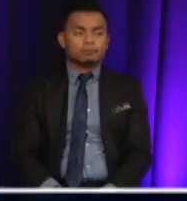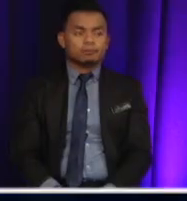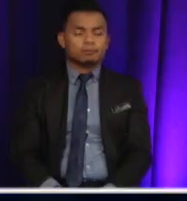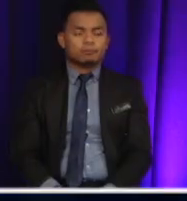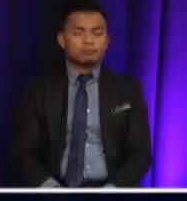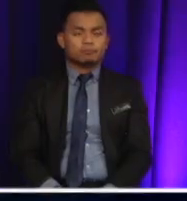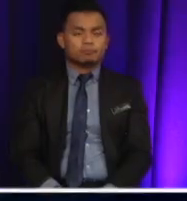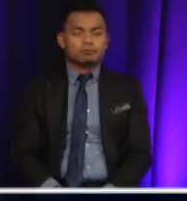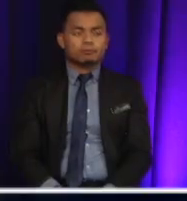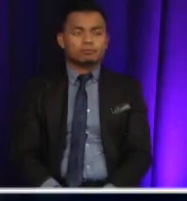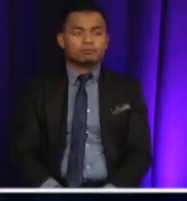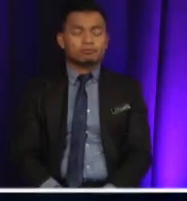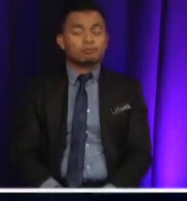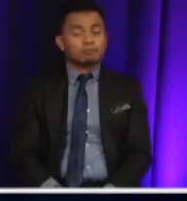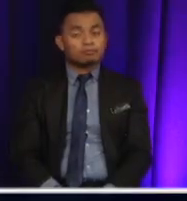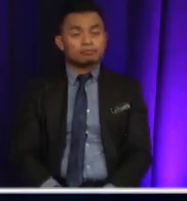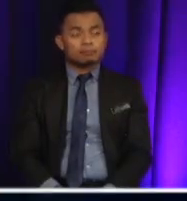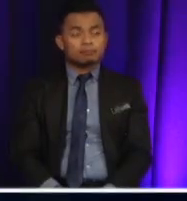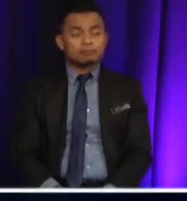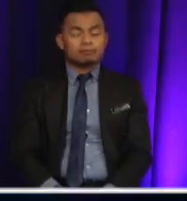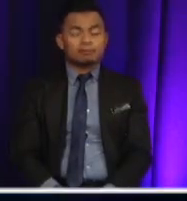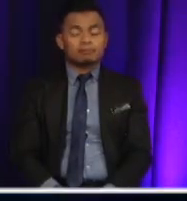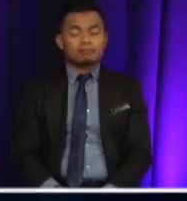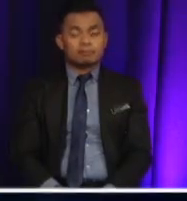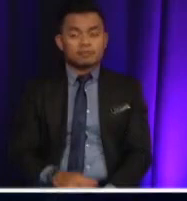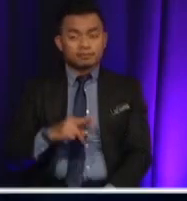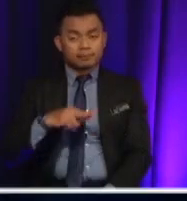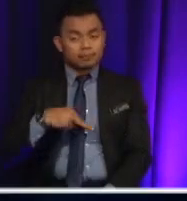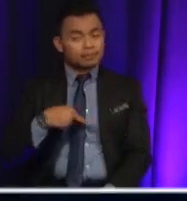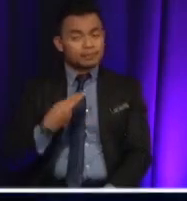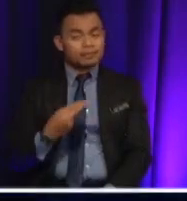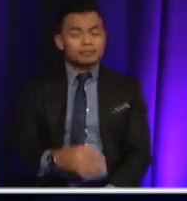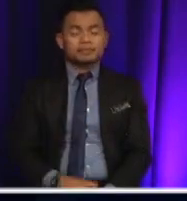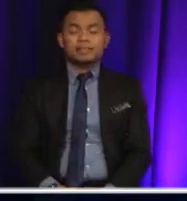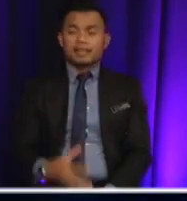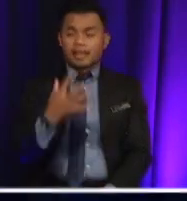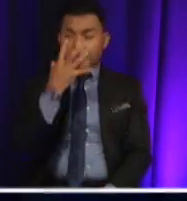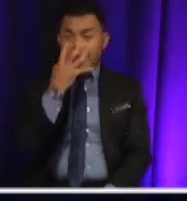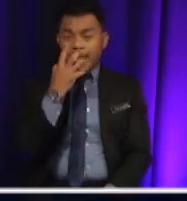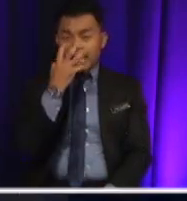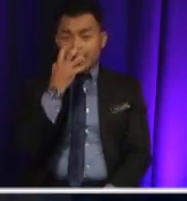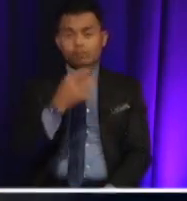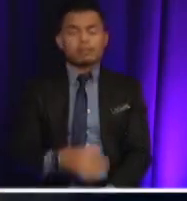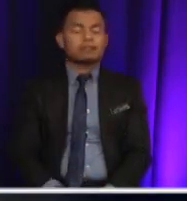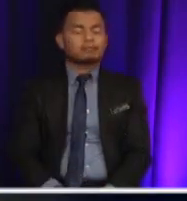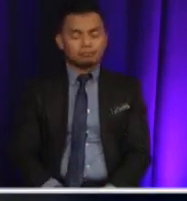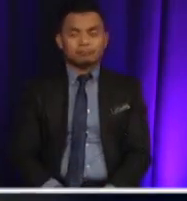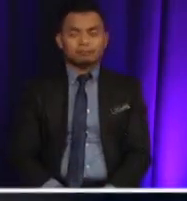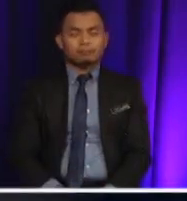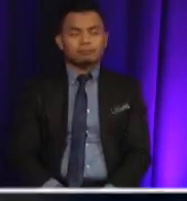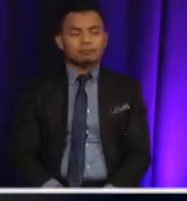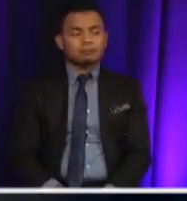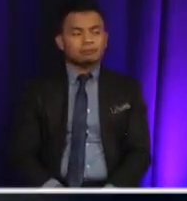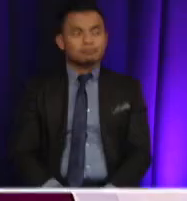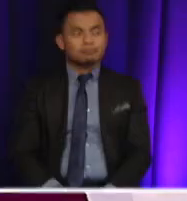poem, right? Yes. Wow. How do you think I I can see felt? the feeling. I can feel that you're I was angry. angry, exactly. Yeah. Yes, she Right, got it okay.